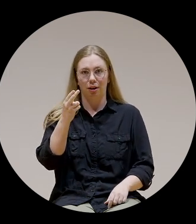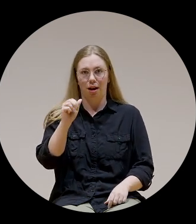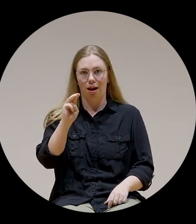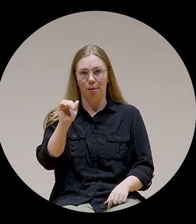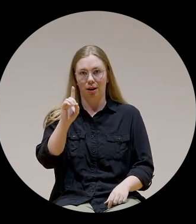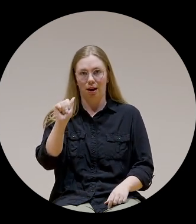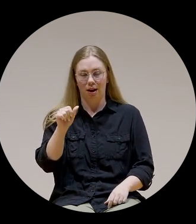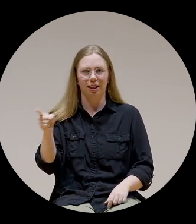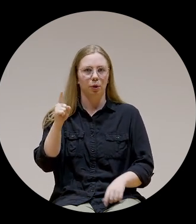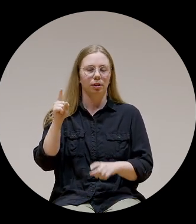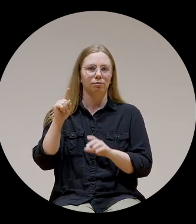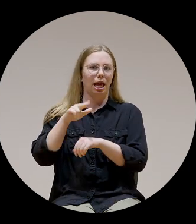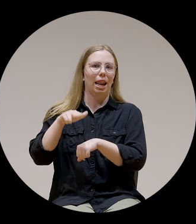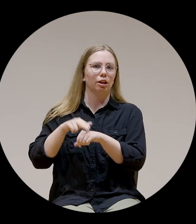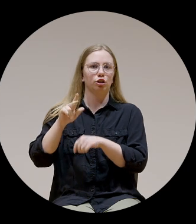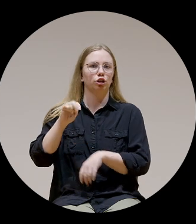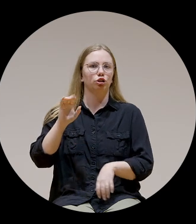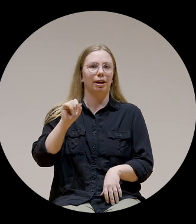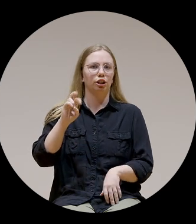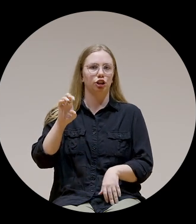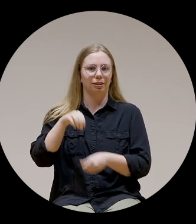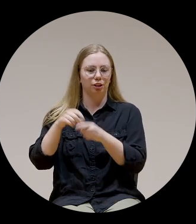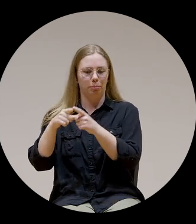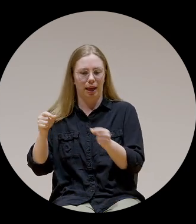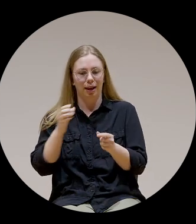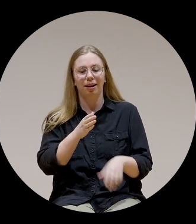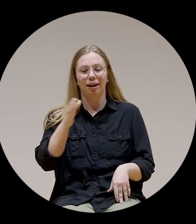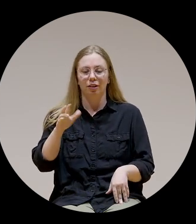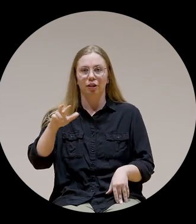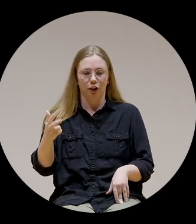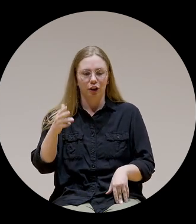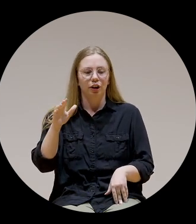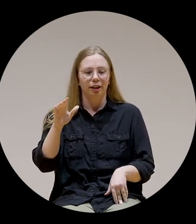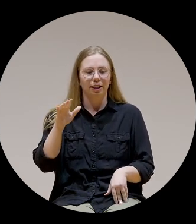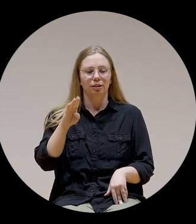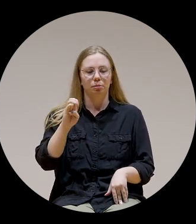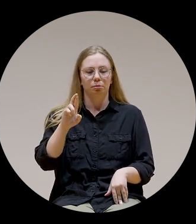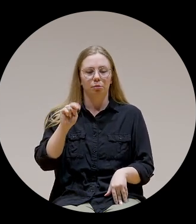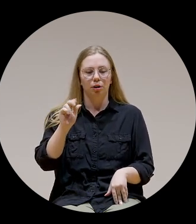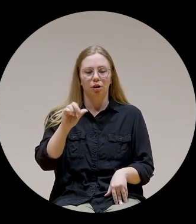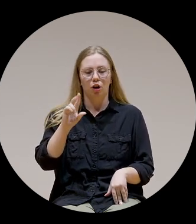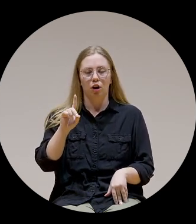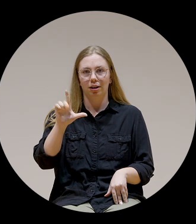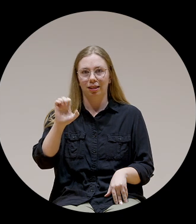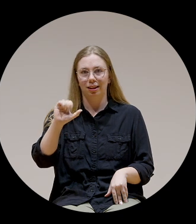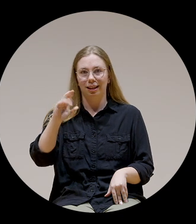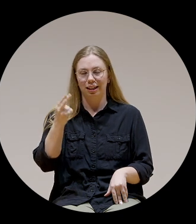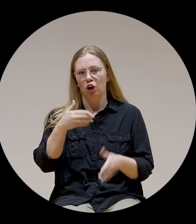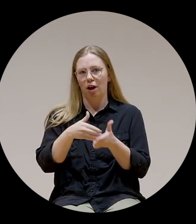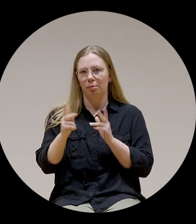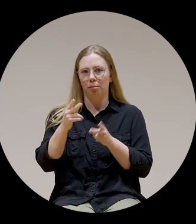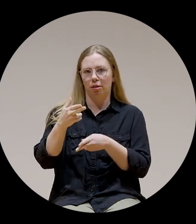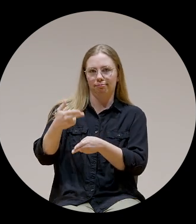national treasure in Japan; the British potter Bernard Leach, who is commonly called the father of studio pottery; and